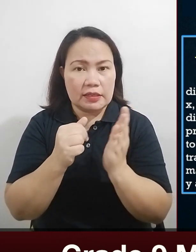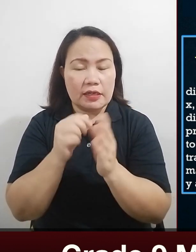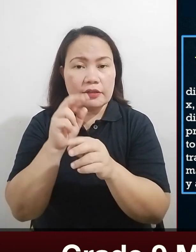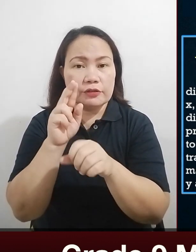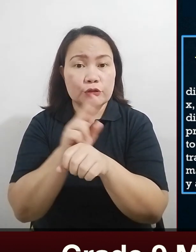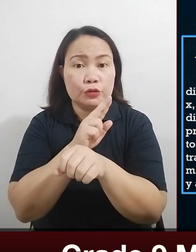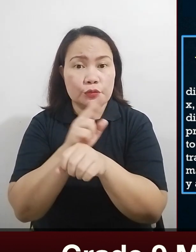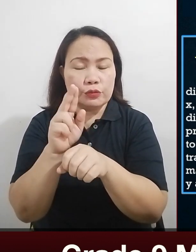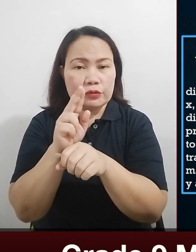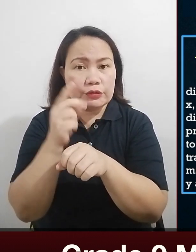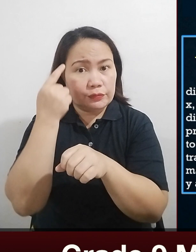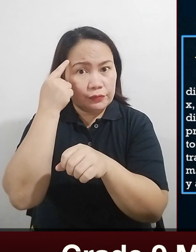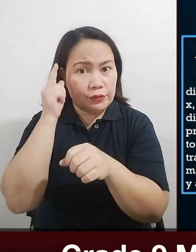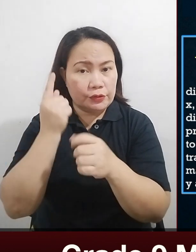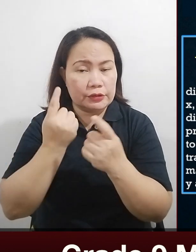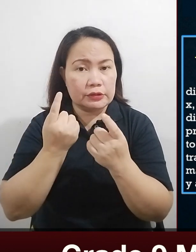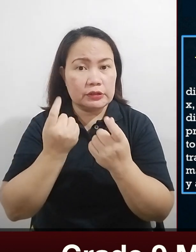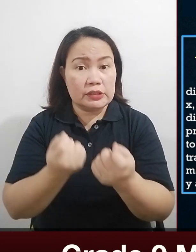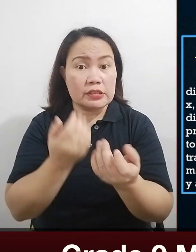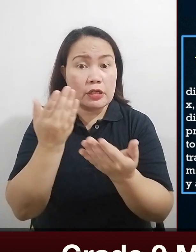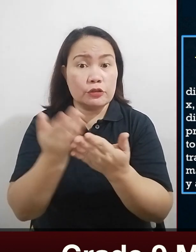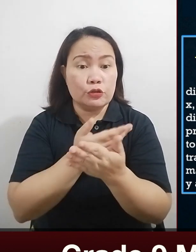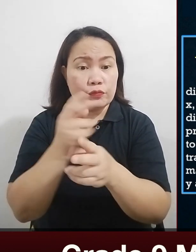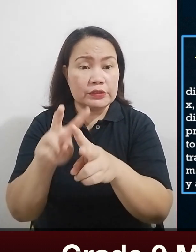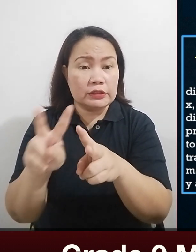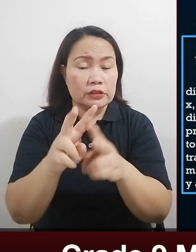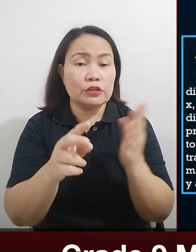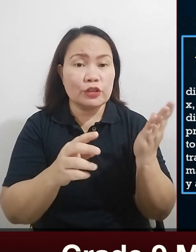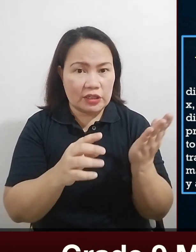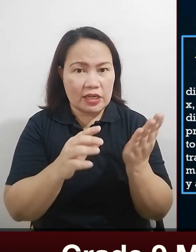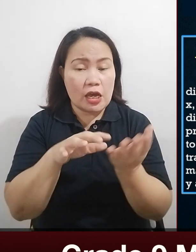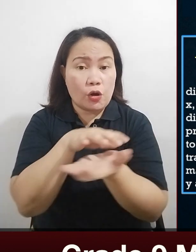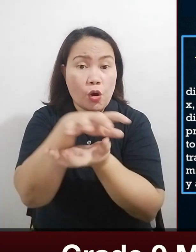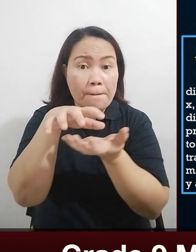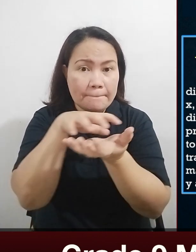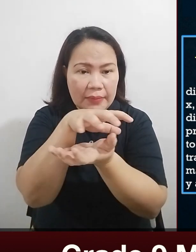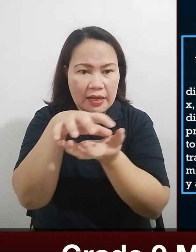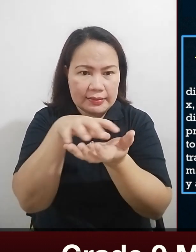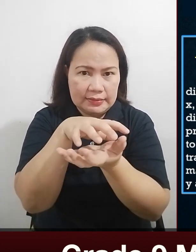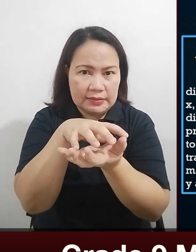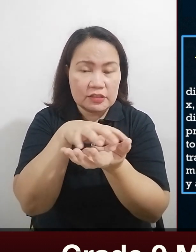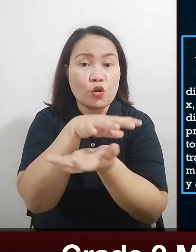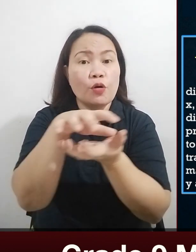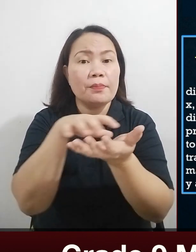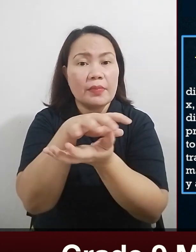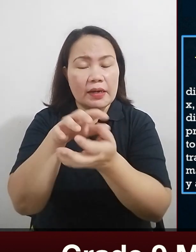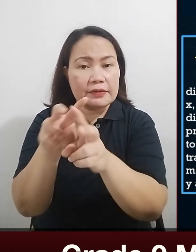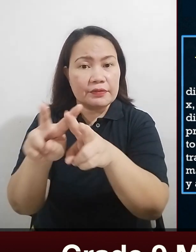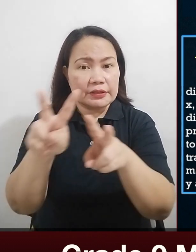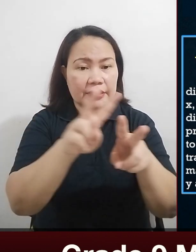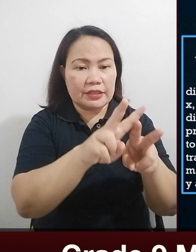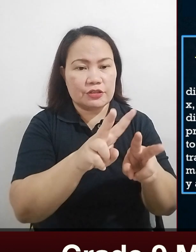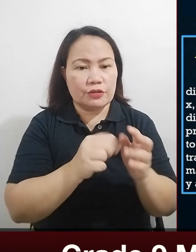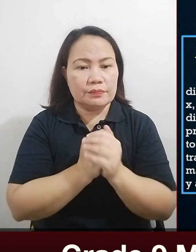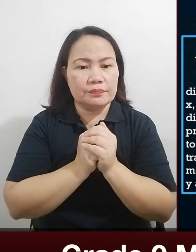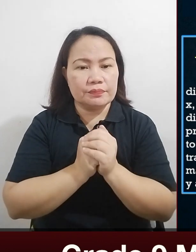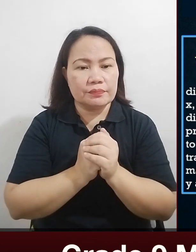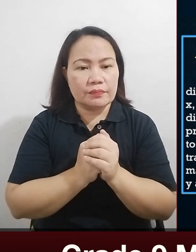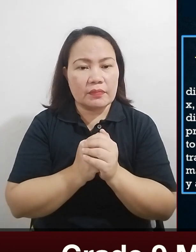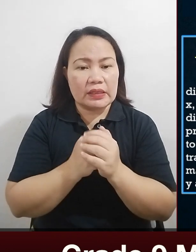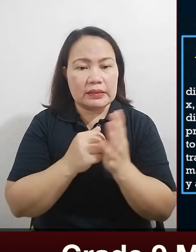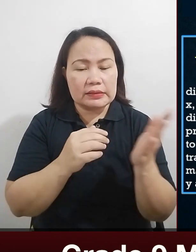na to sa panibagong type of variation, and that is the combined variation. So sa combined